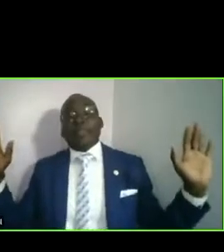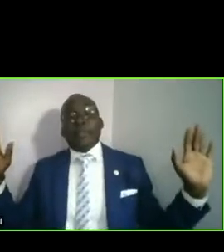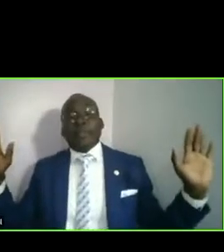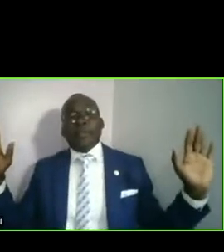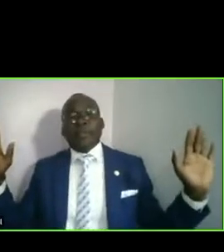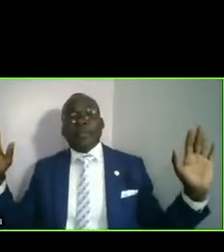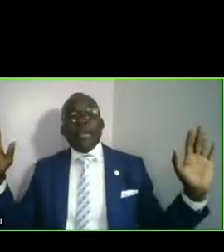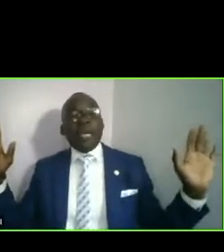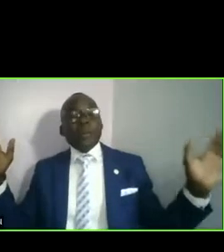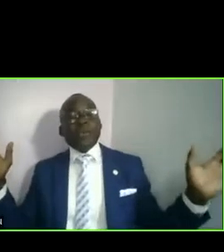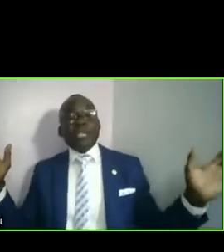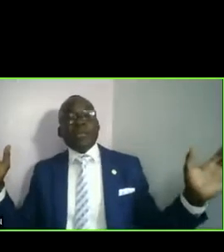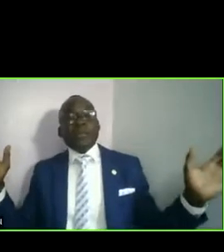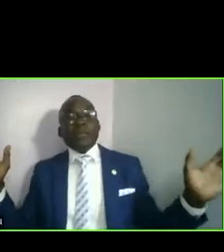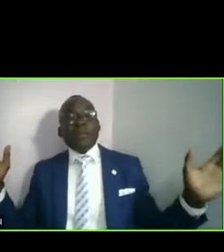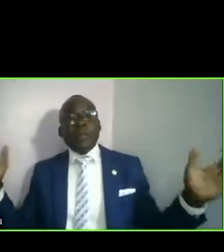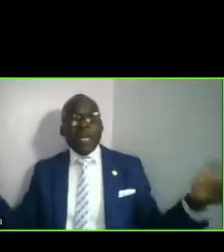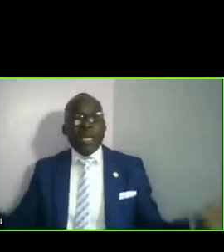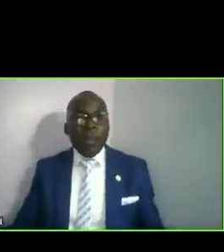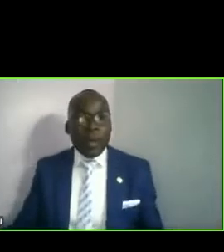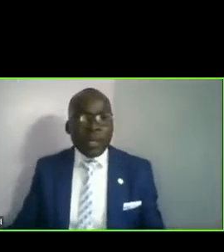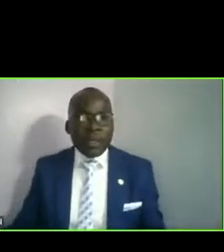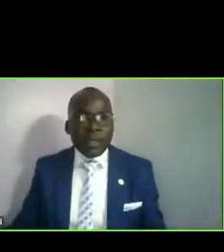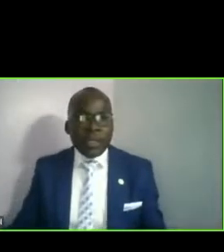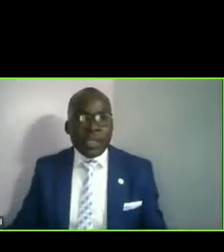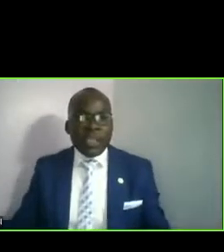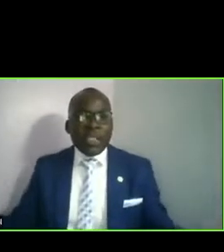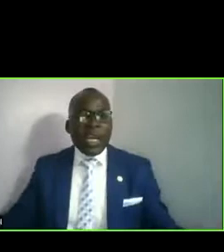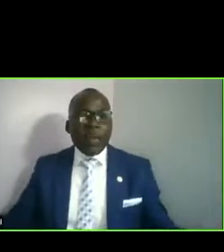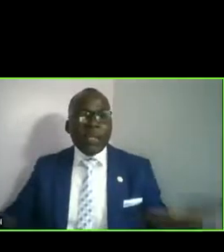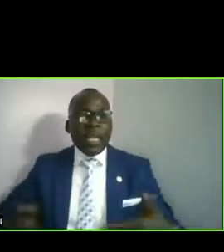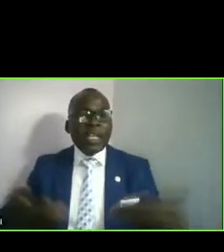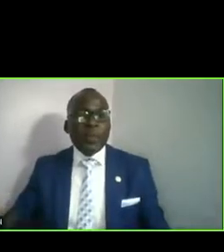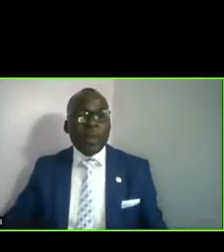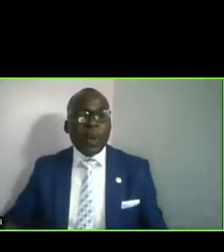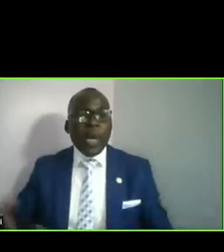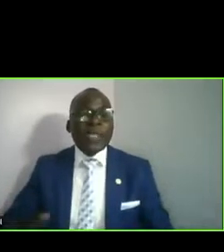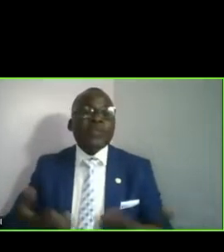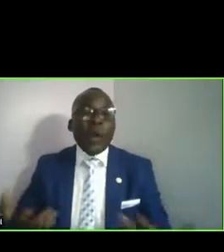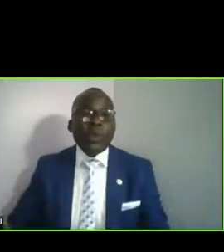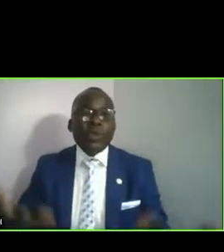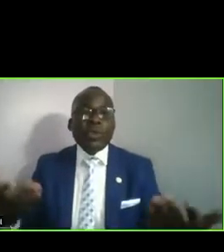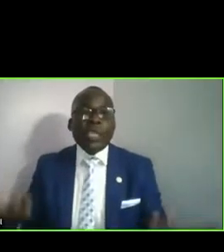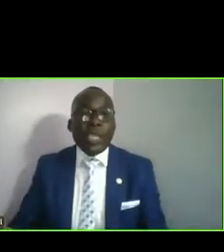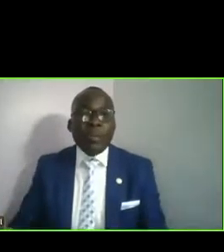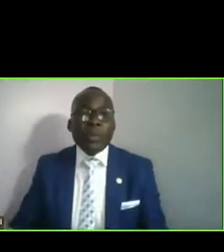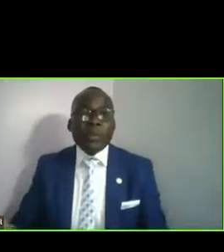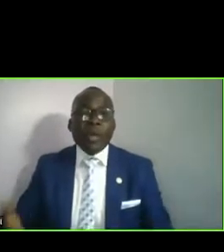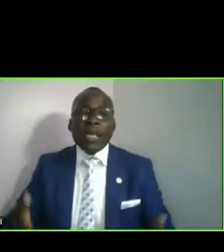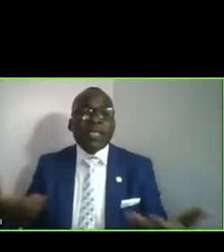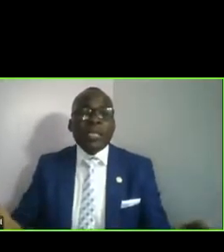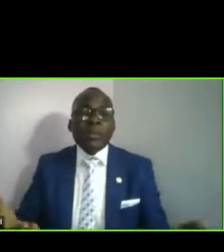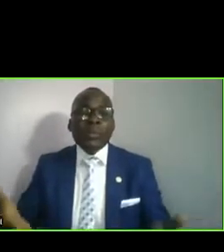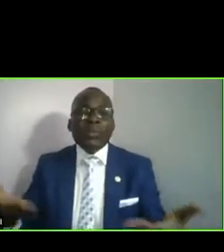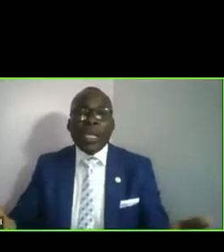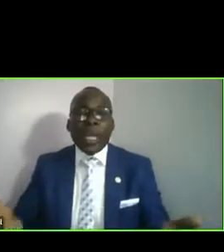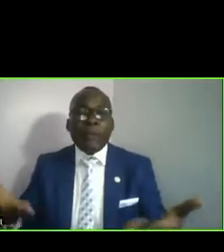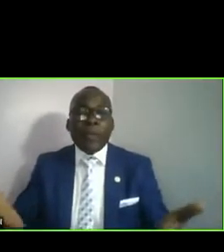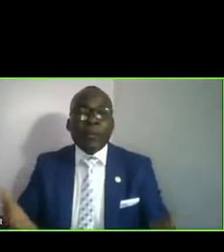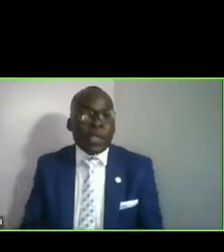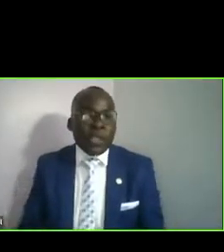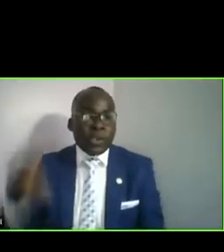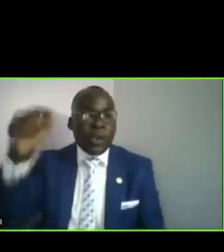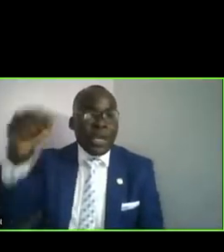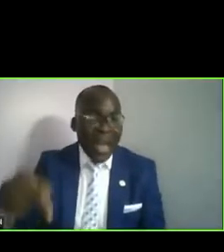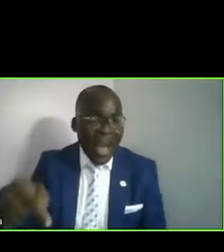want, me, I'm not ready? But the board, the TRP, talent review panel, has found you deemed you ready and